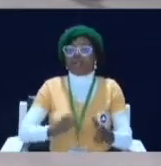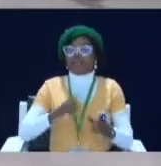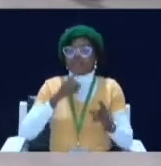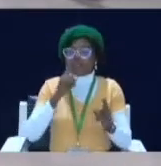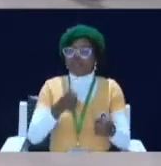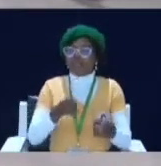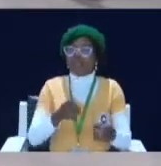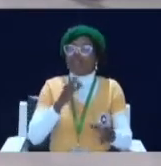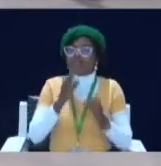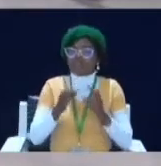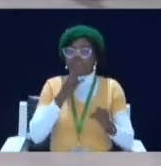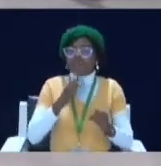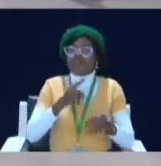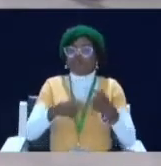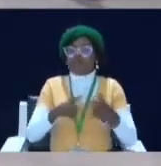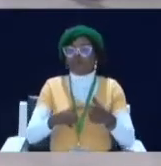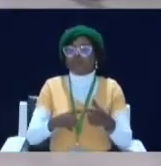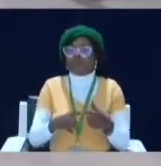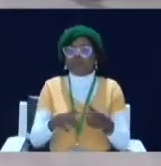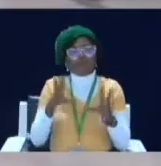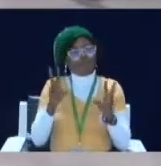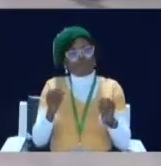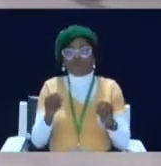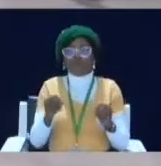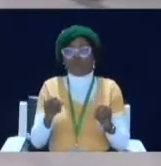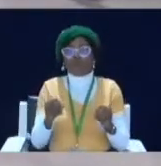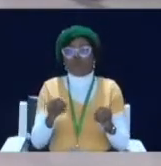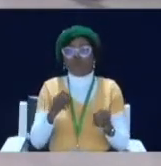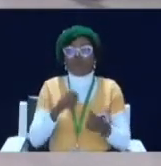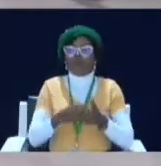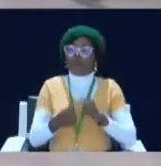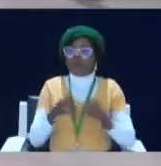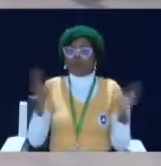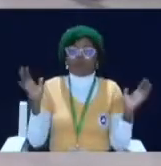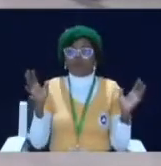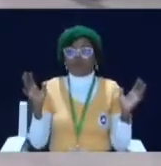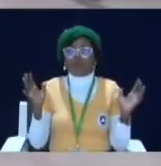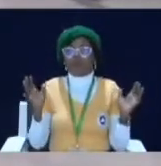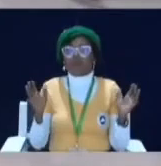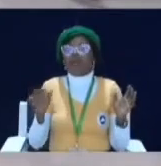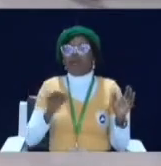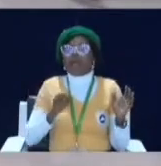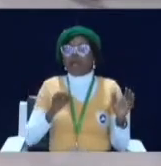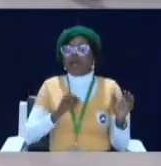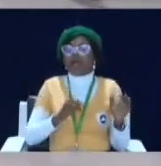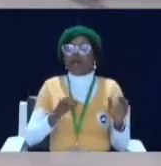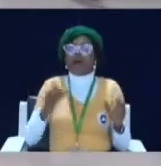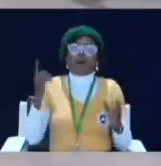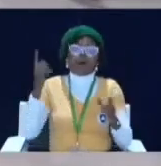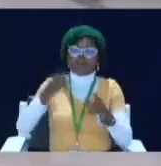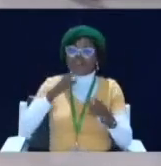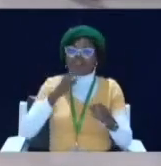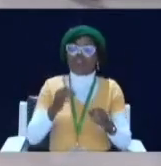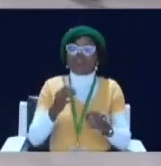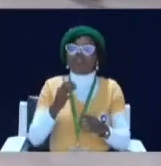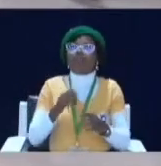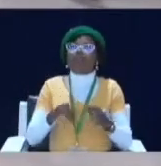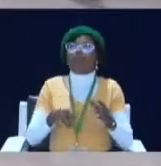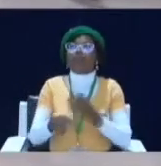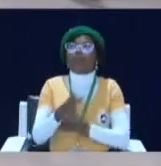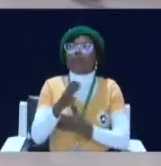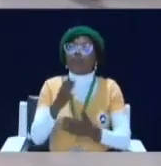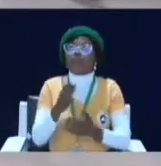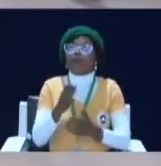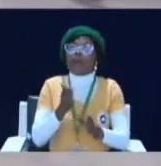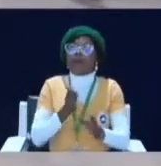the dining table that nothing should be inclusive for me on that dining table until sunset. But somewhere along